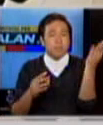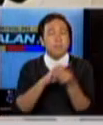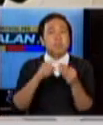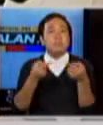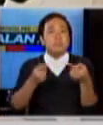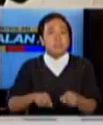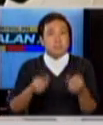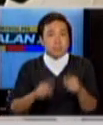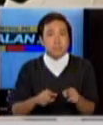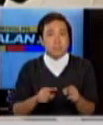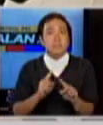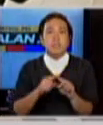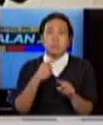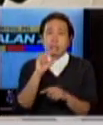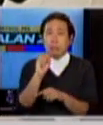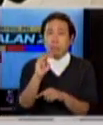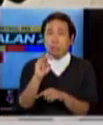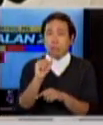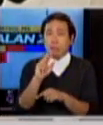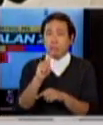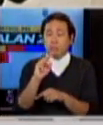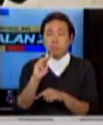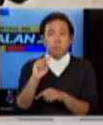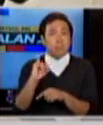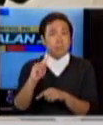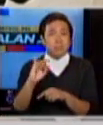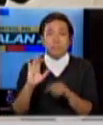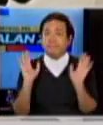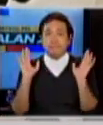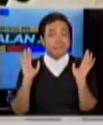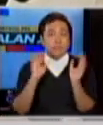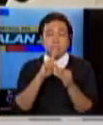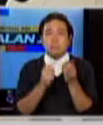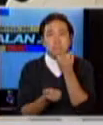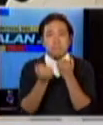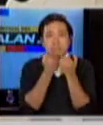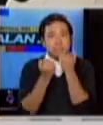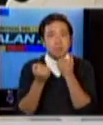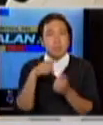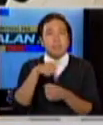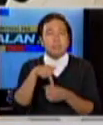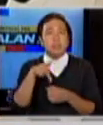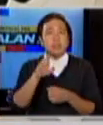said Smartmatic had no hand in the erroneous PPCRV count.